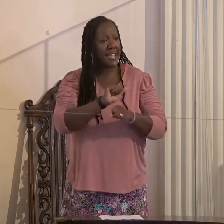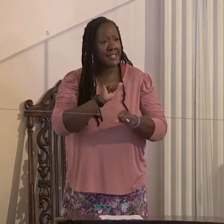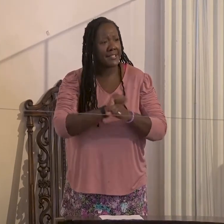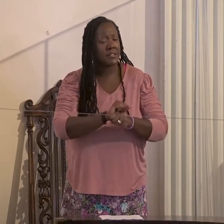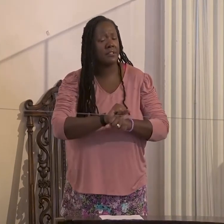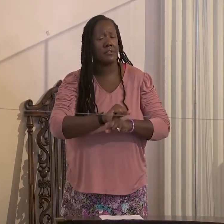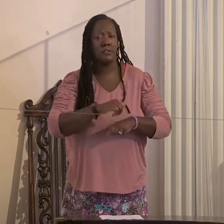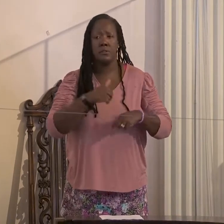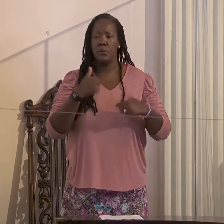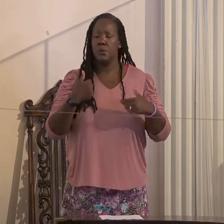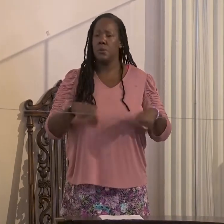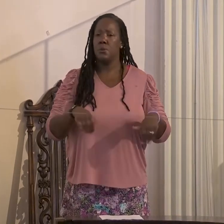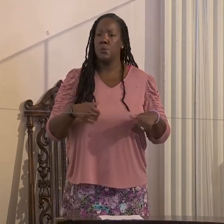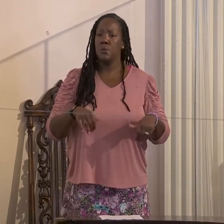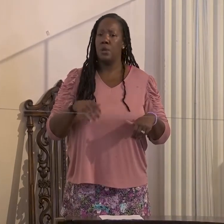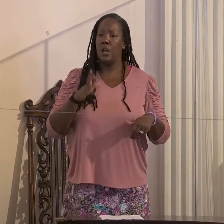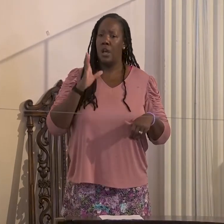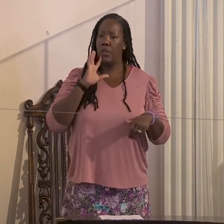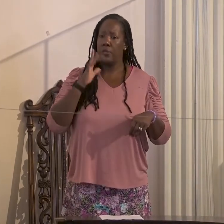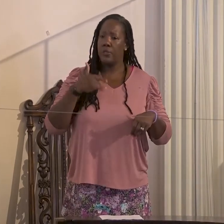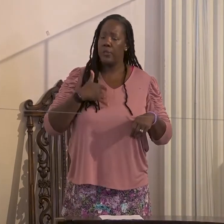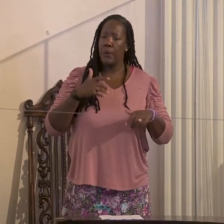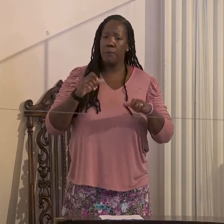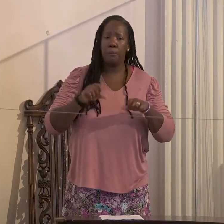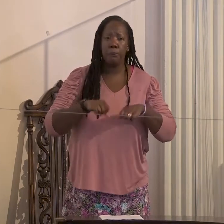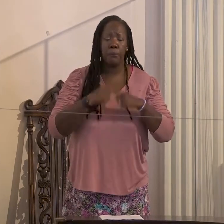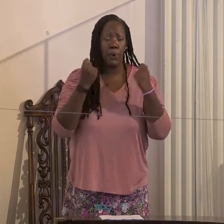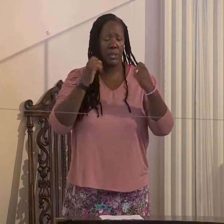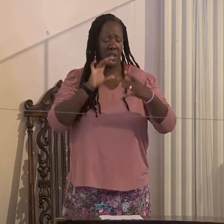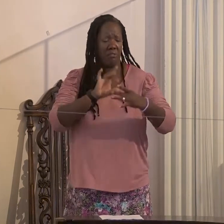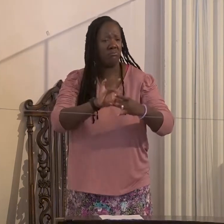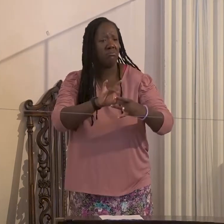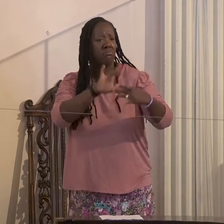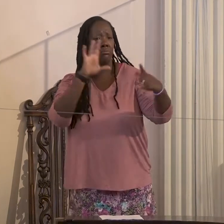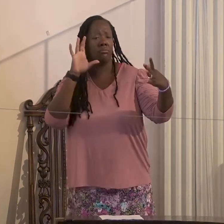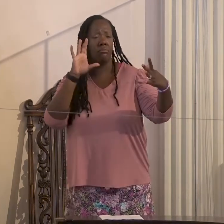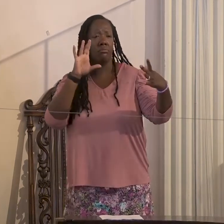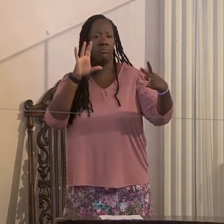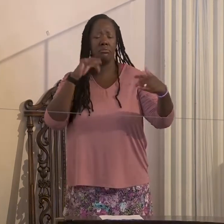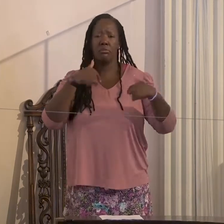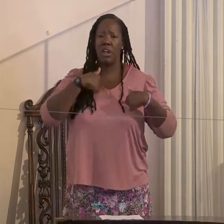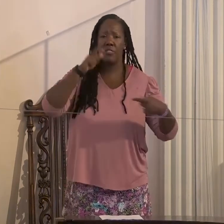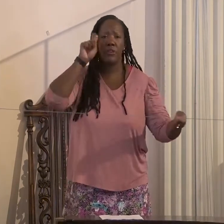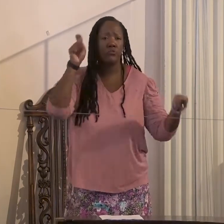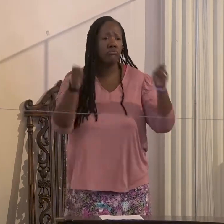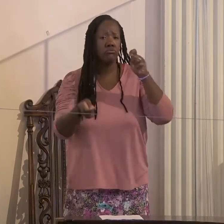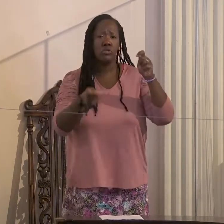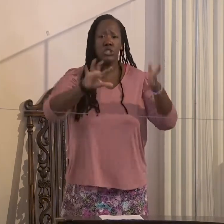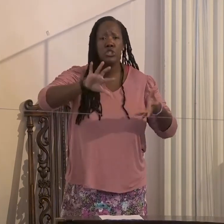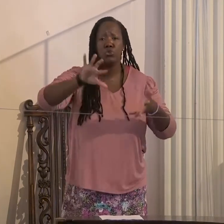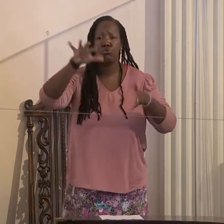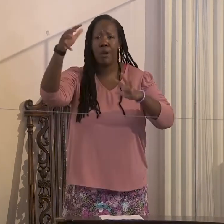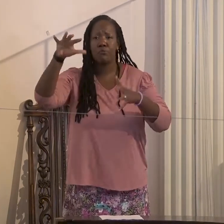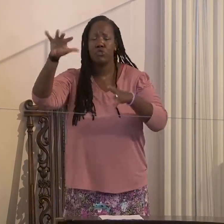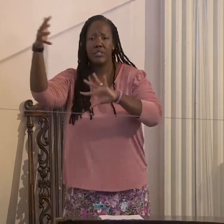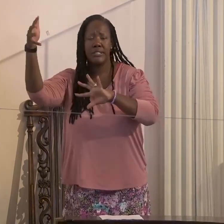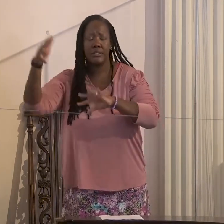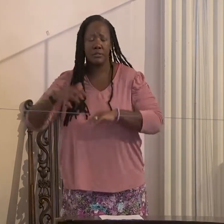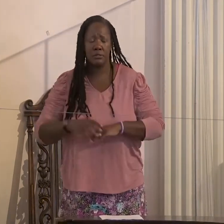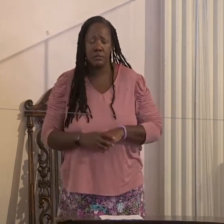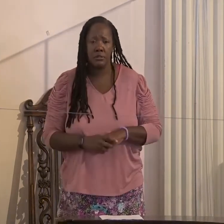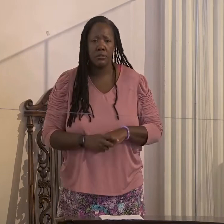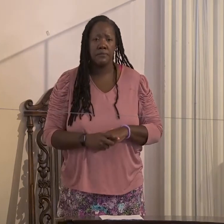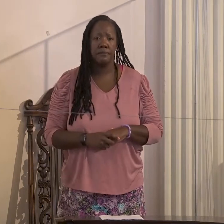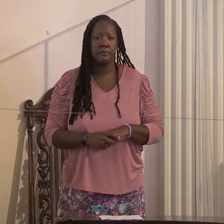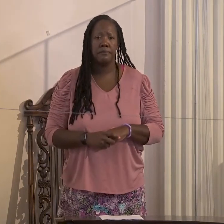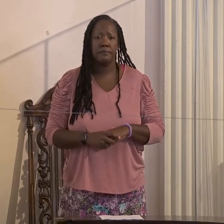way, the broken binary, the traversal disruption, the